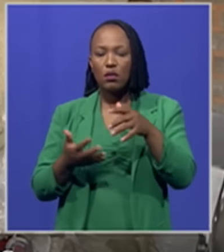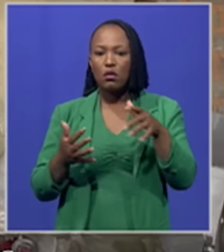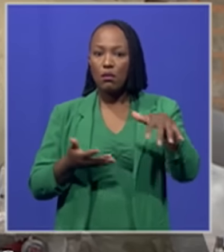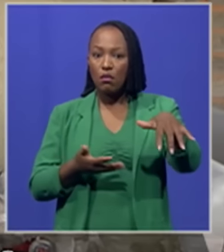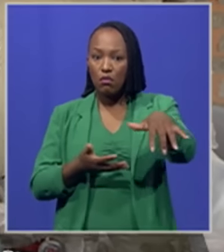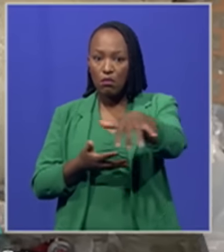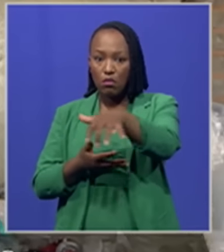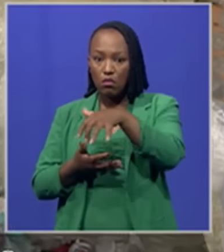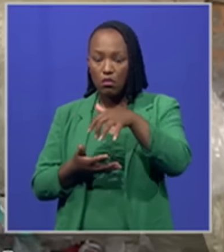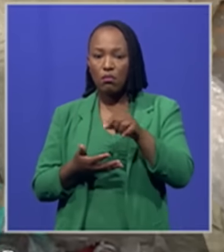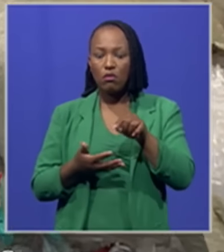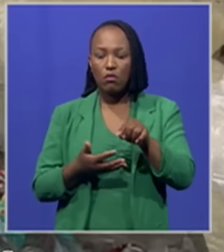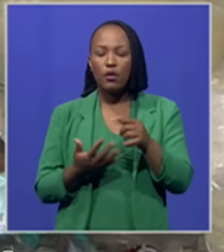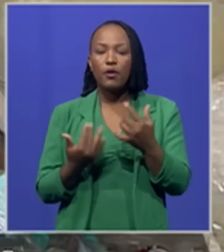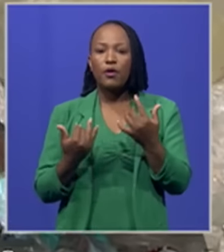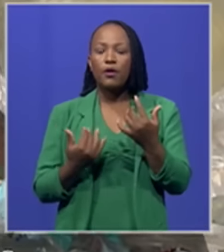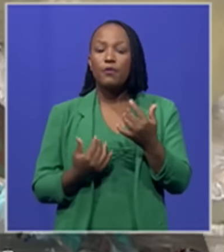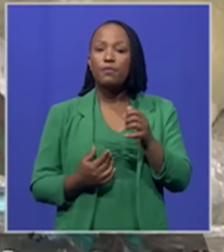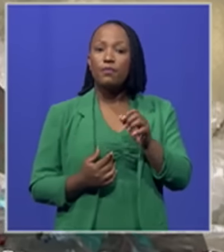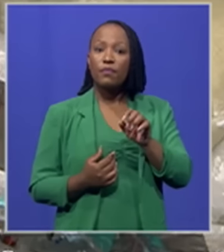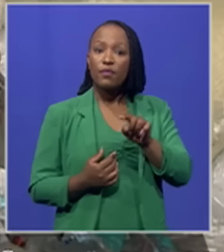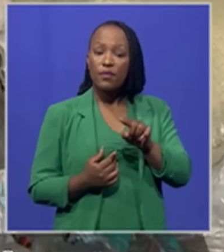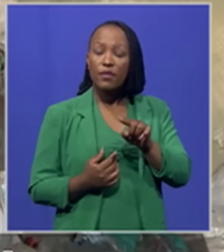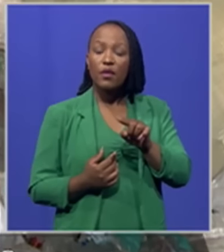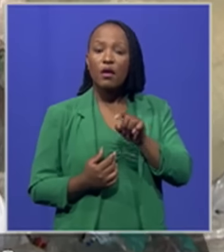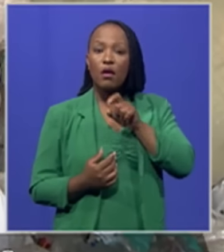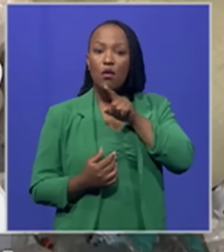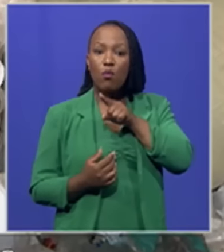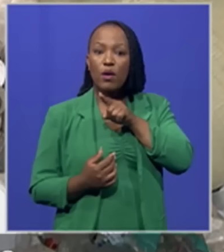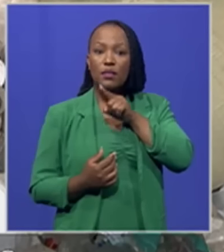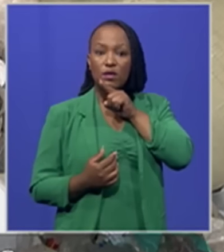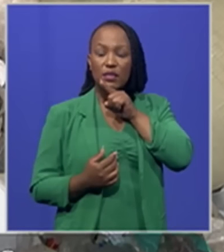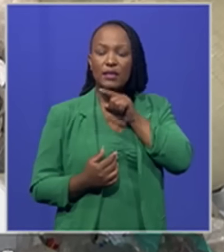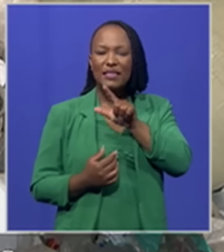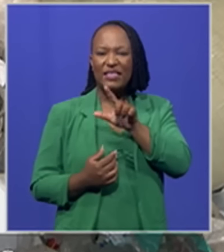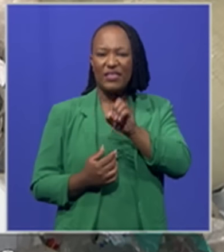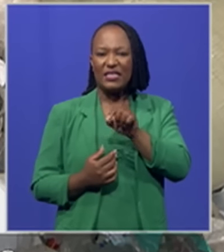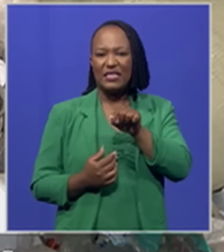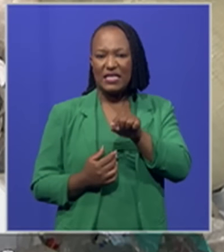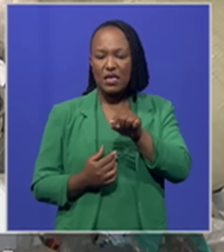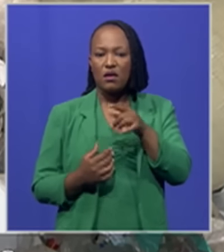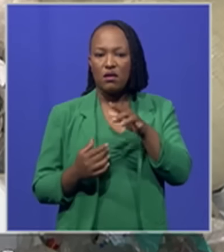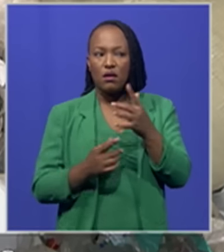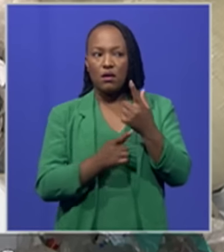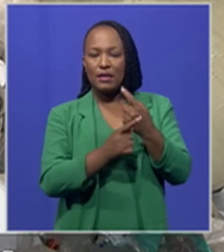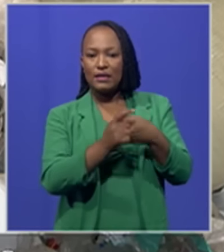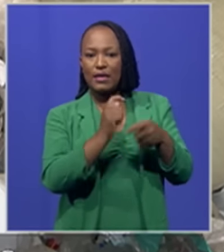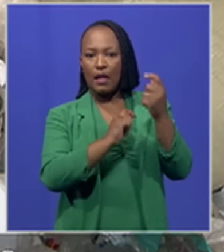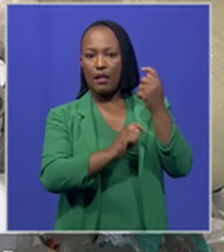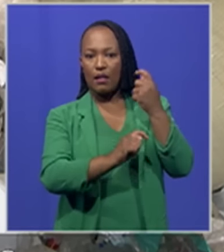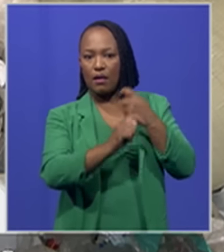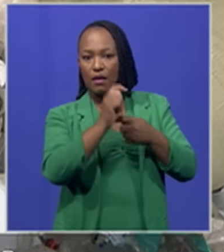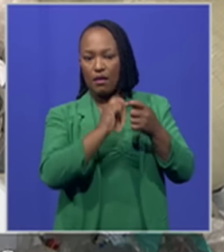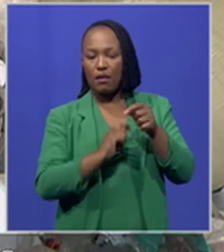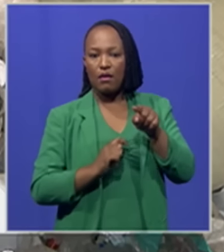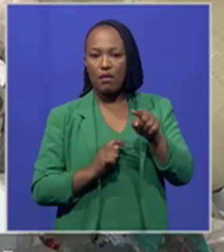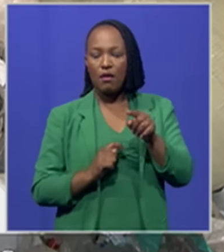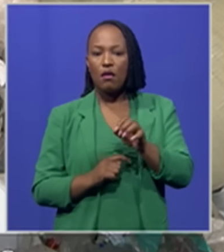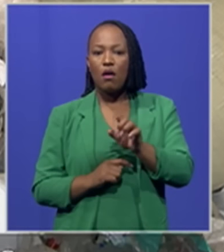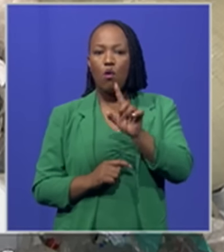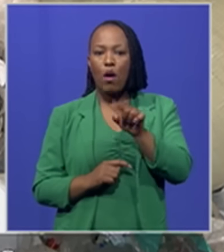kokoantse dikilograma di le 700 tsa plastiki mo ngwageng o fetileng tseo di rekisitsweng ka diranta di le dibilione